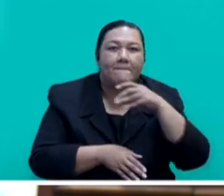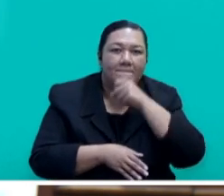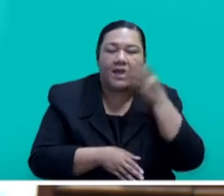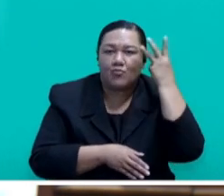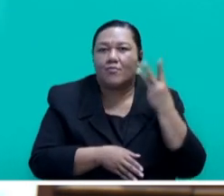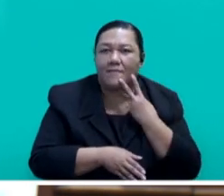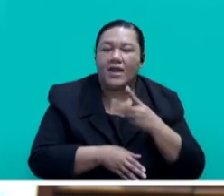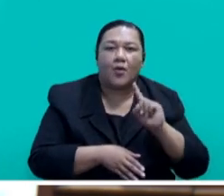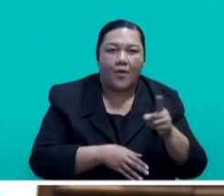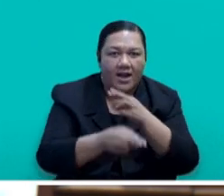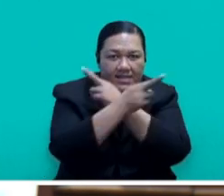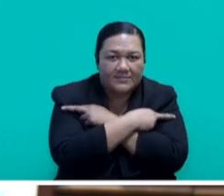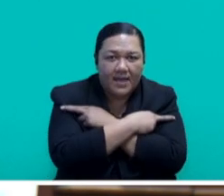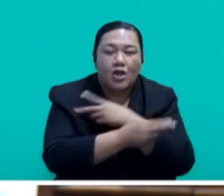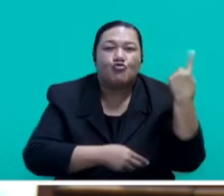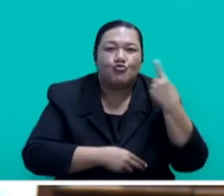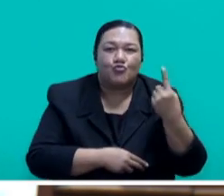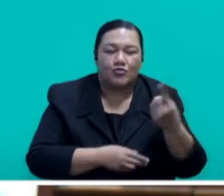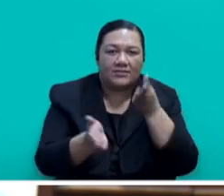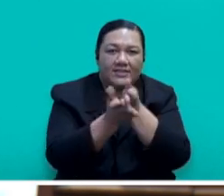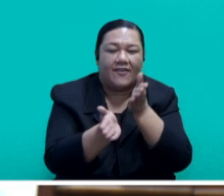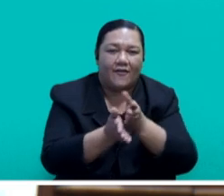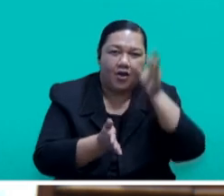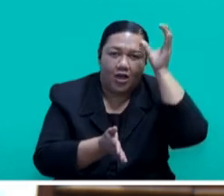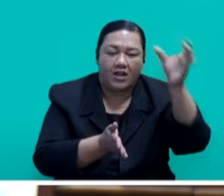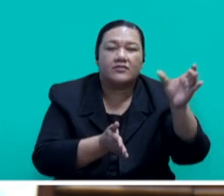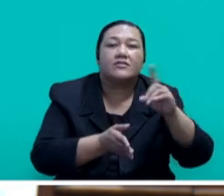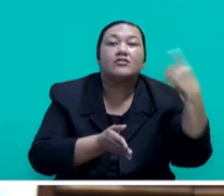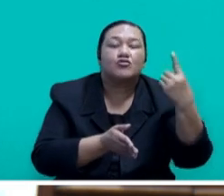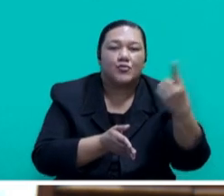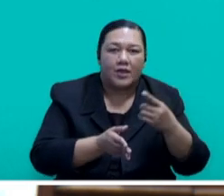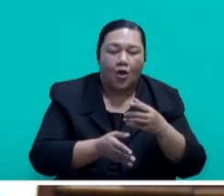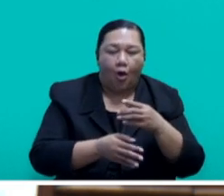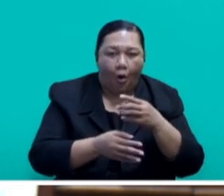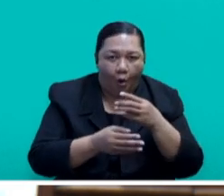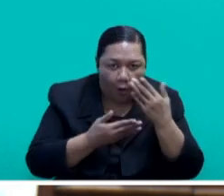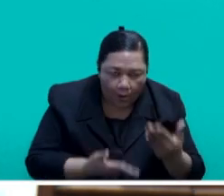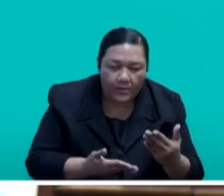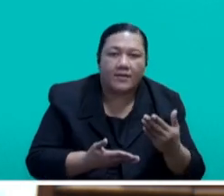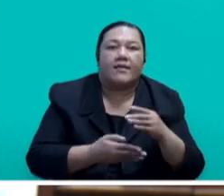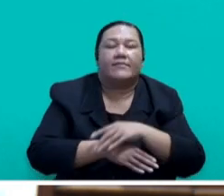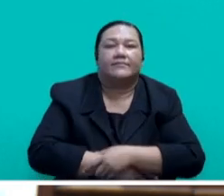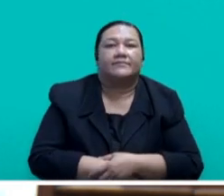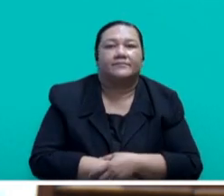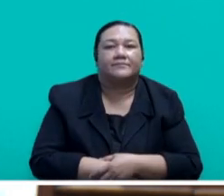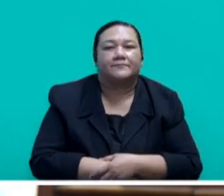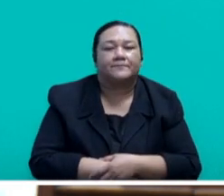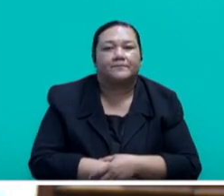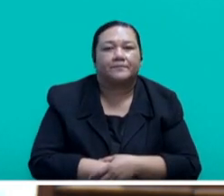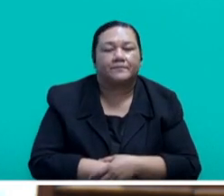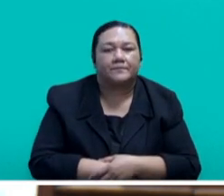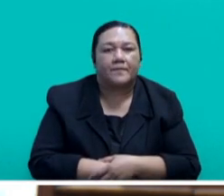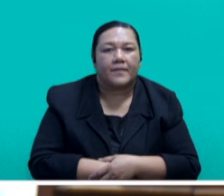our respect to those who have served our country and with honor and with grace. The